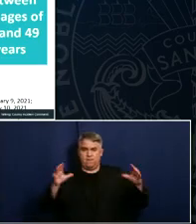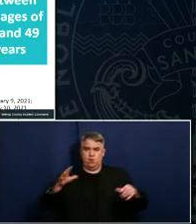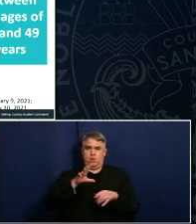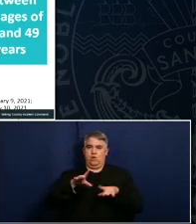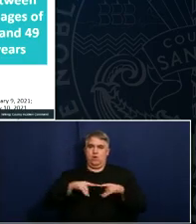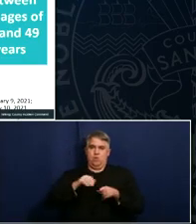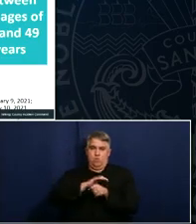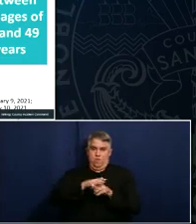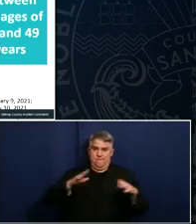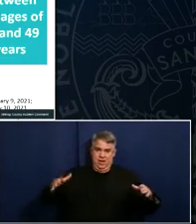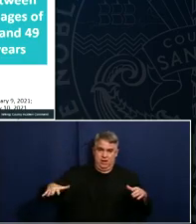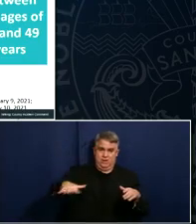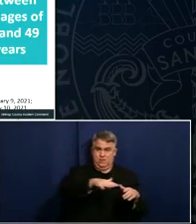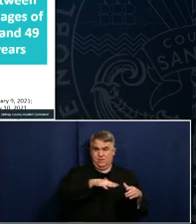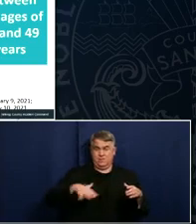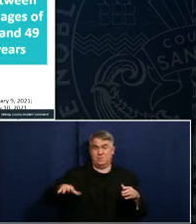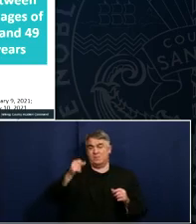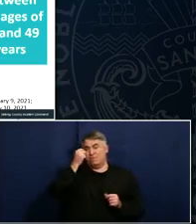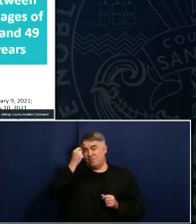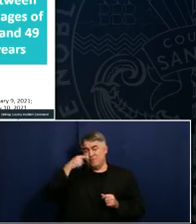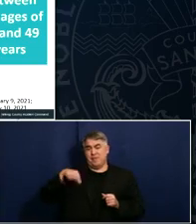lastly, we have